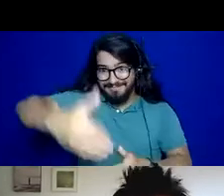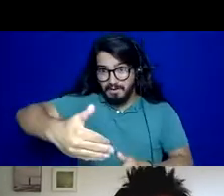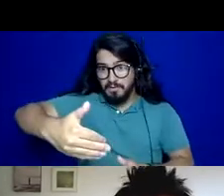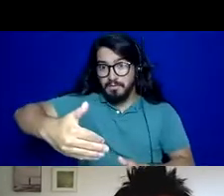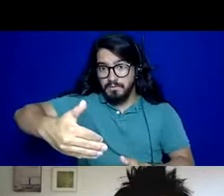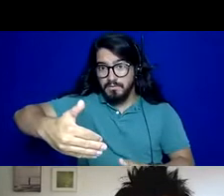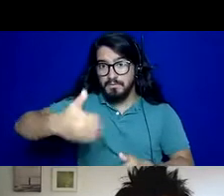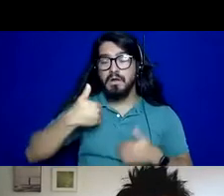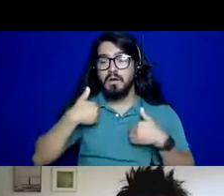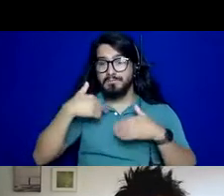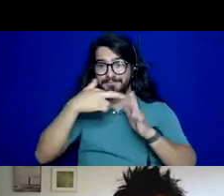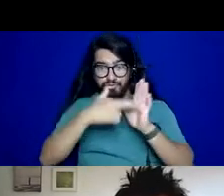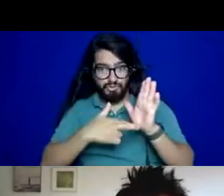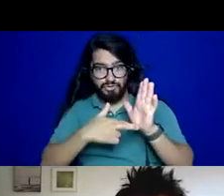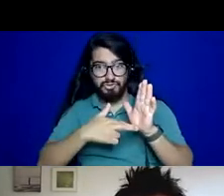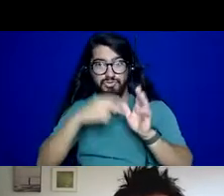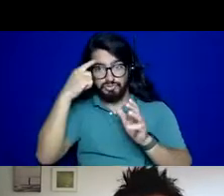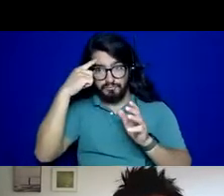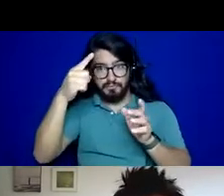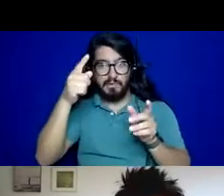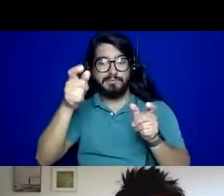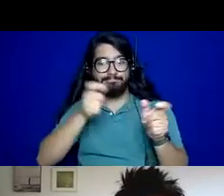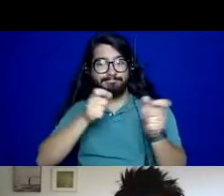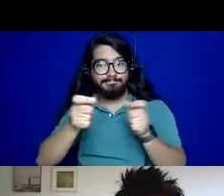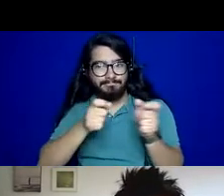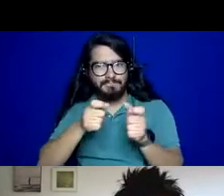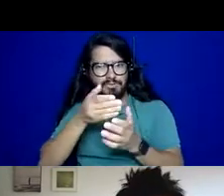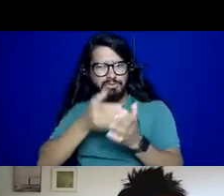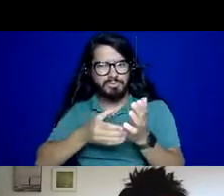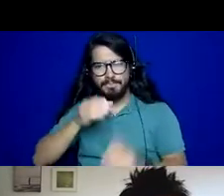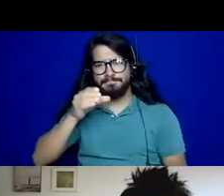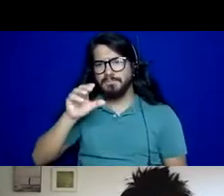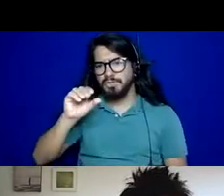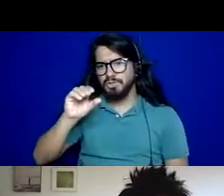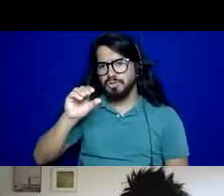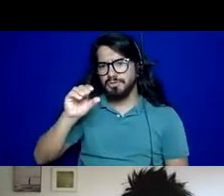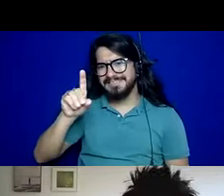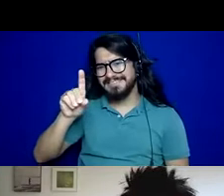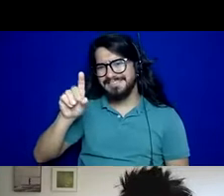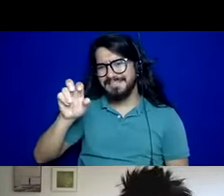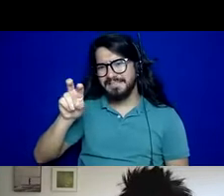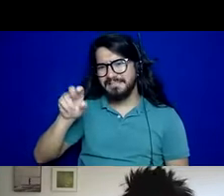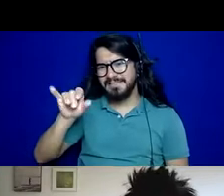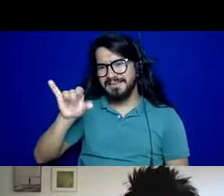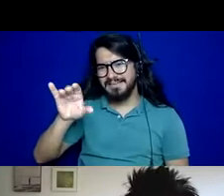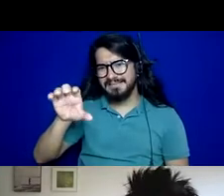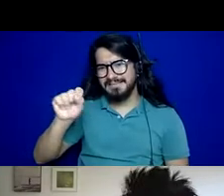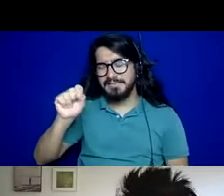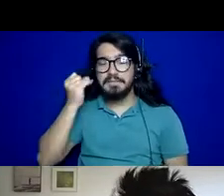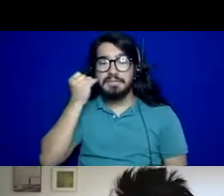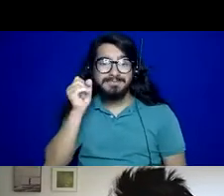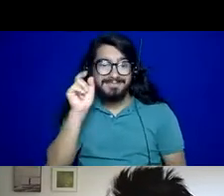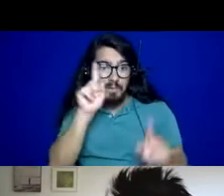I have instructions for managing many common devices, and we can dig into specific questions you have too.